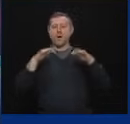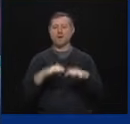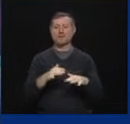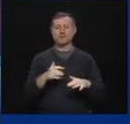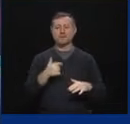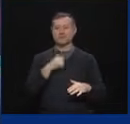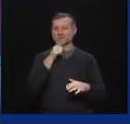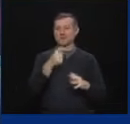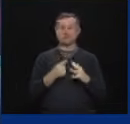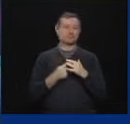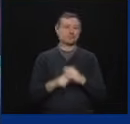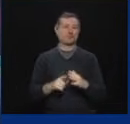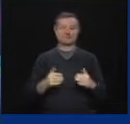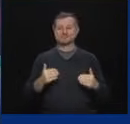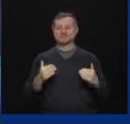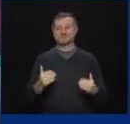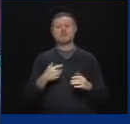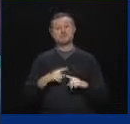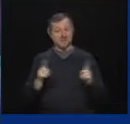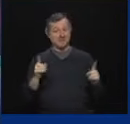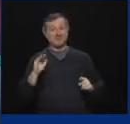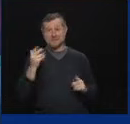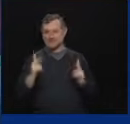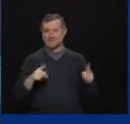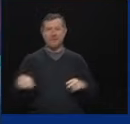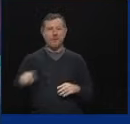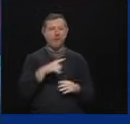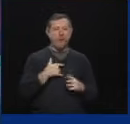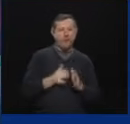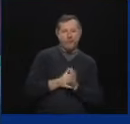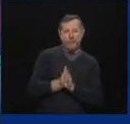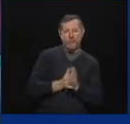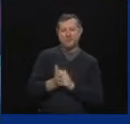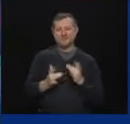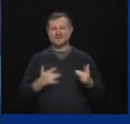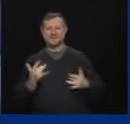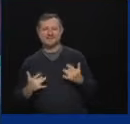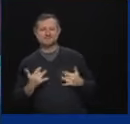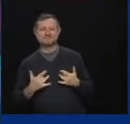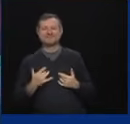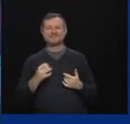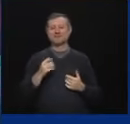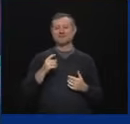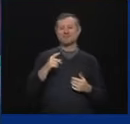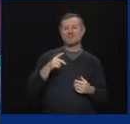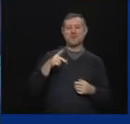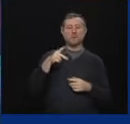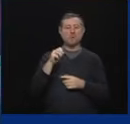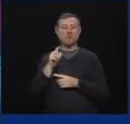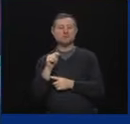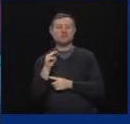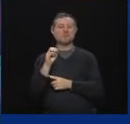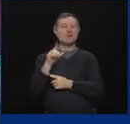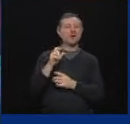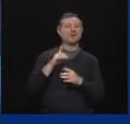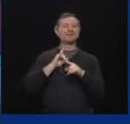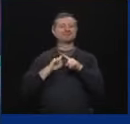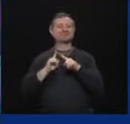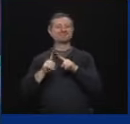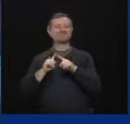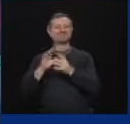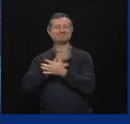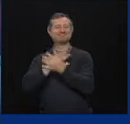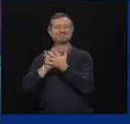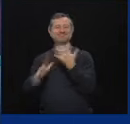the excitement that's behind it. Billie Eilish is going to be there, and Post Malone, and so I think there's going to be a lot of people want these tickets. So we're